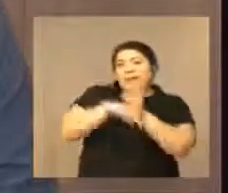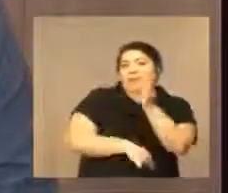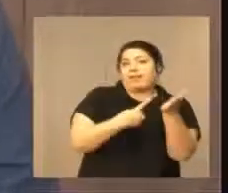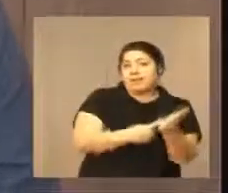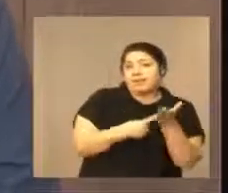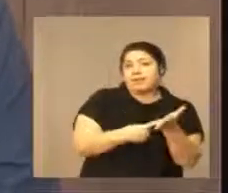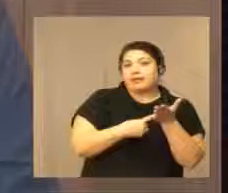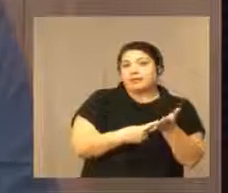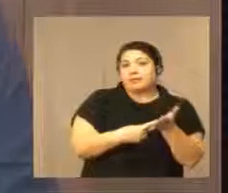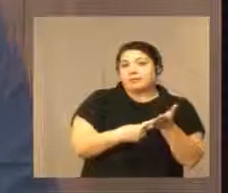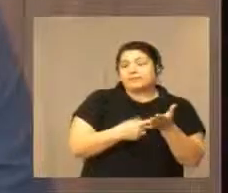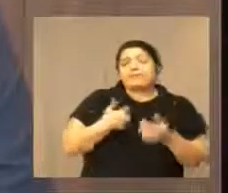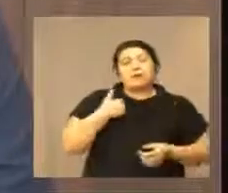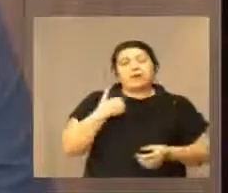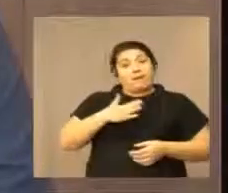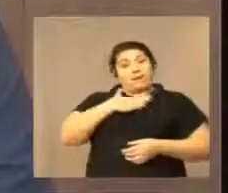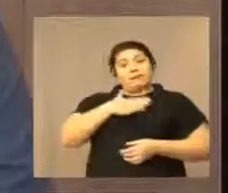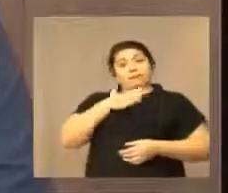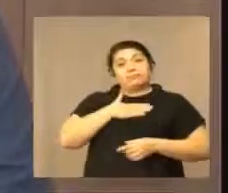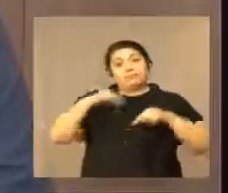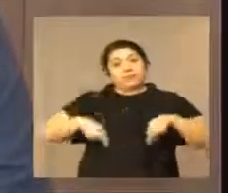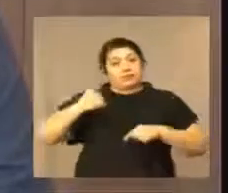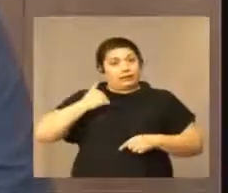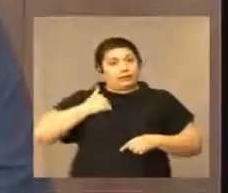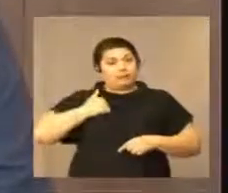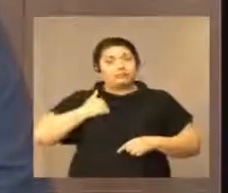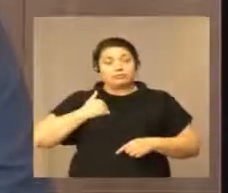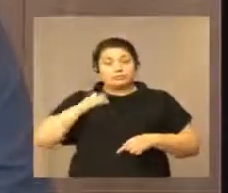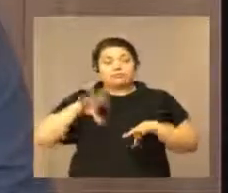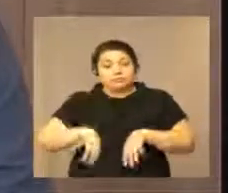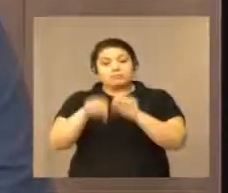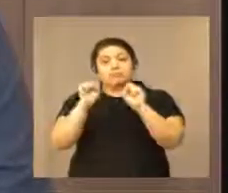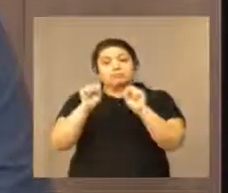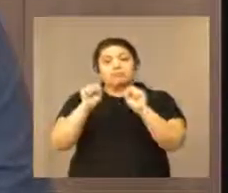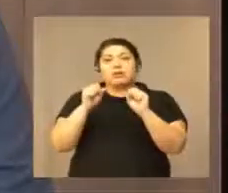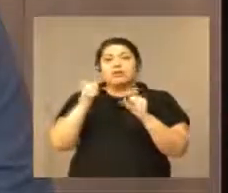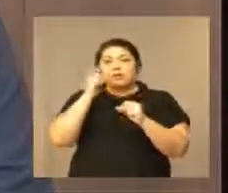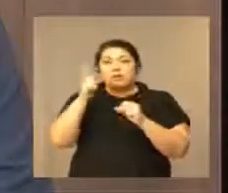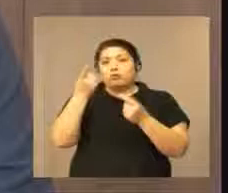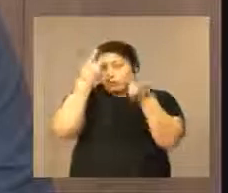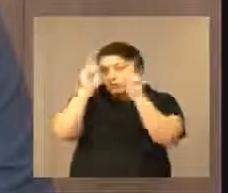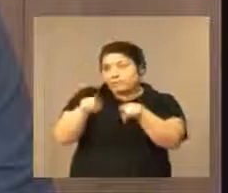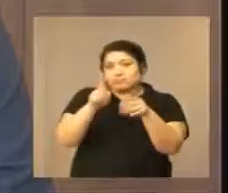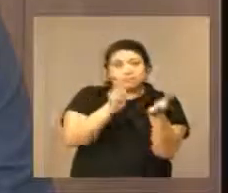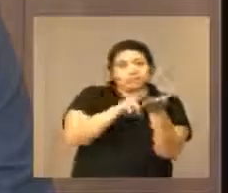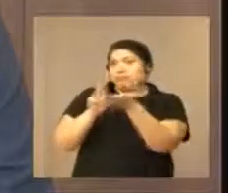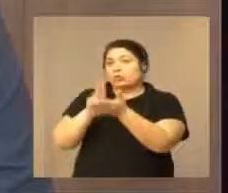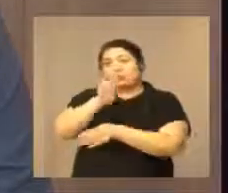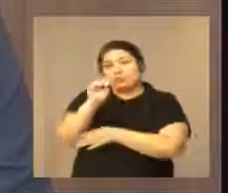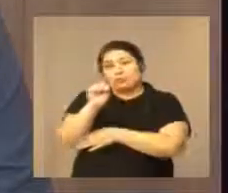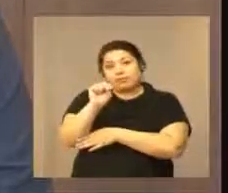I'm grateful for one that Canada has made the step to implement these rights through established